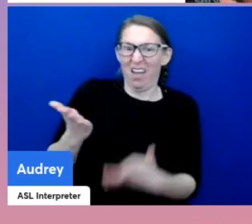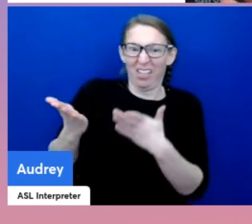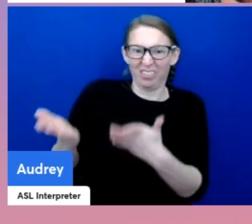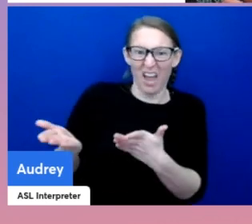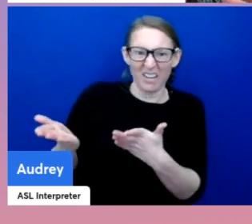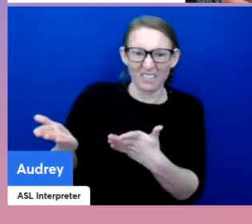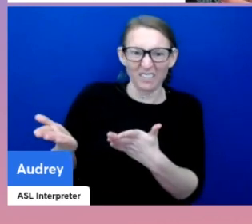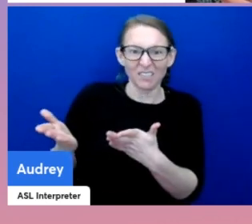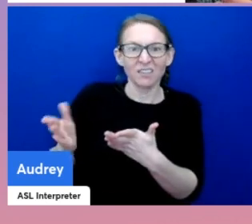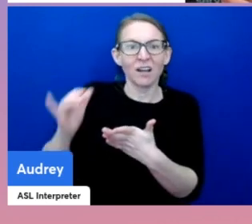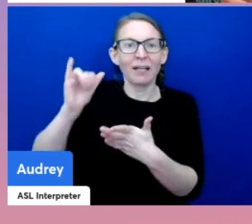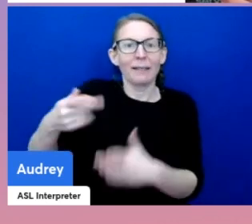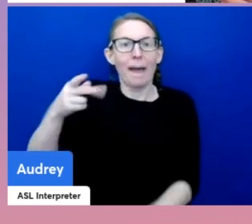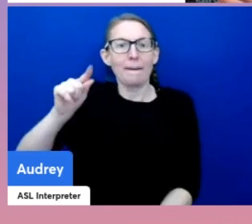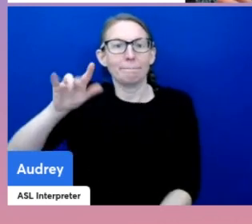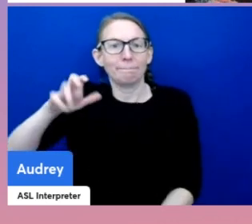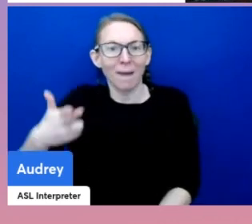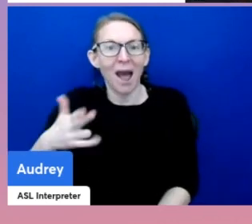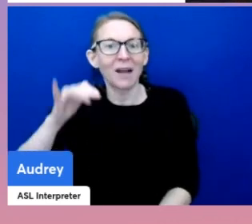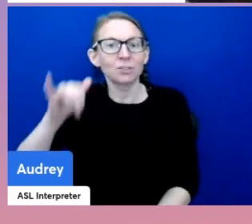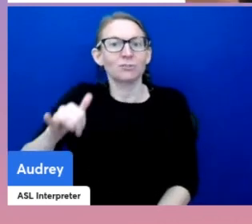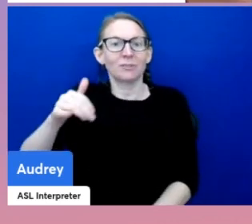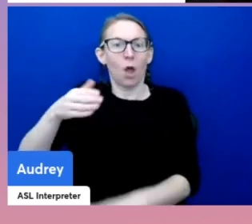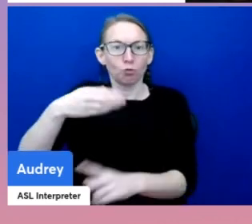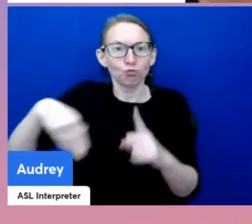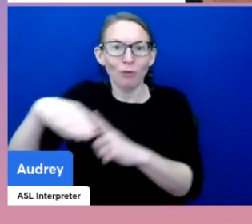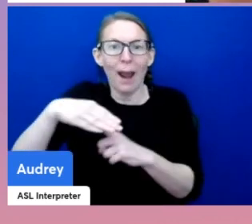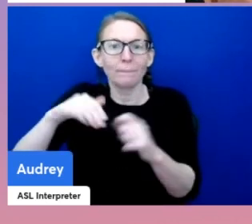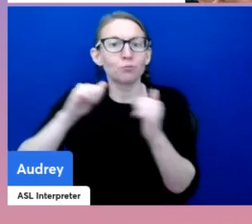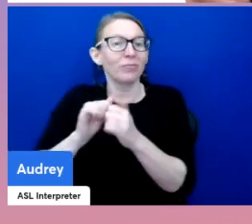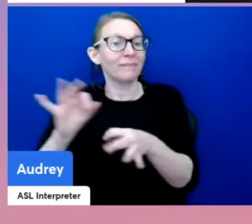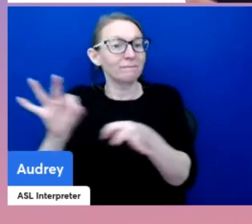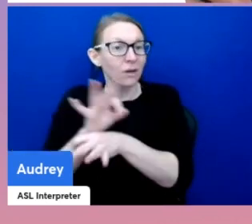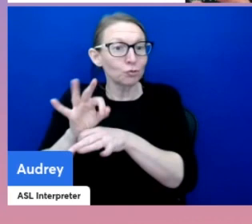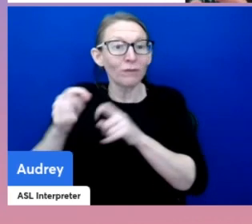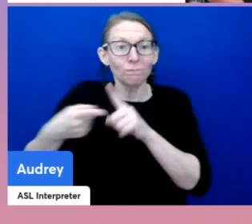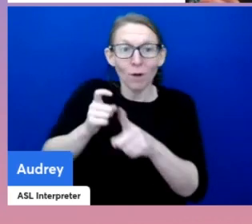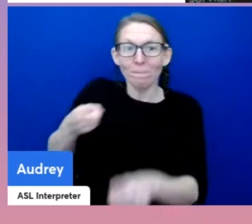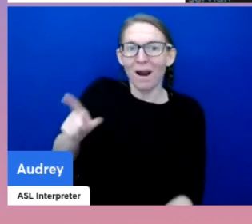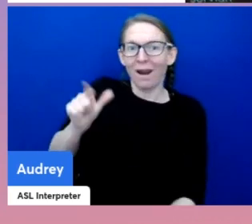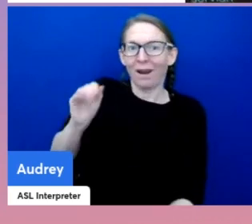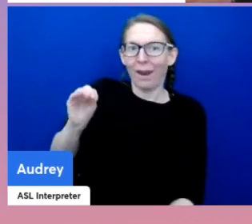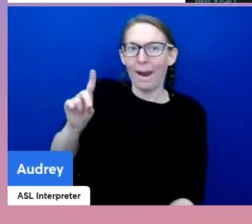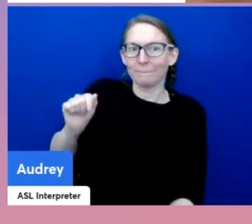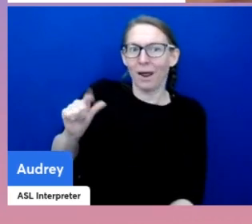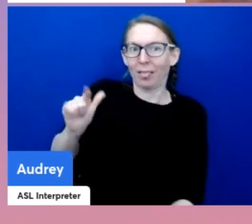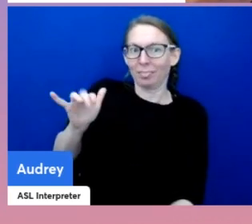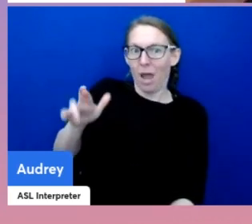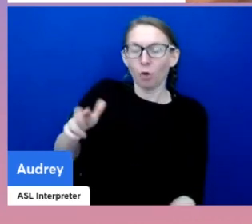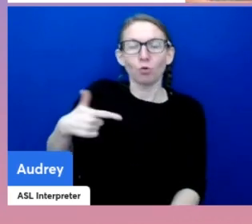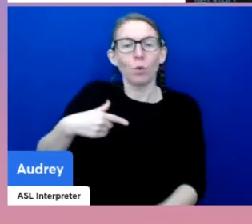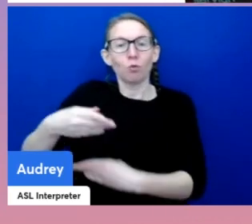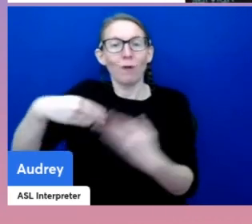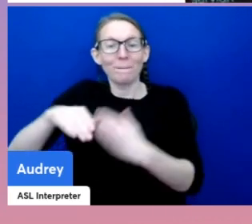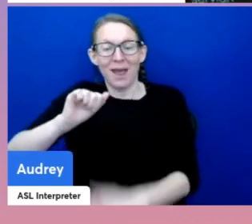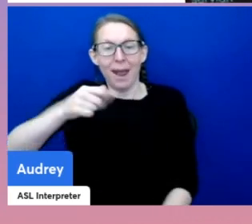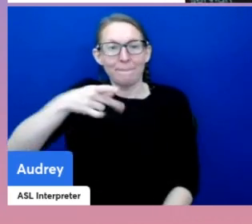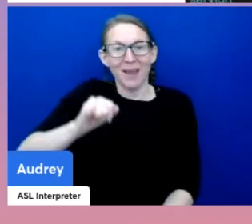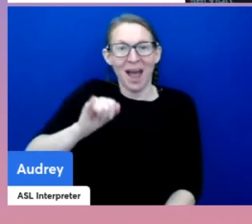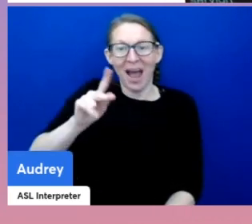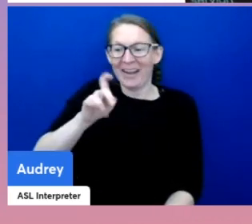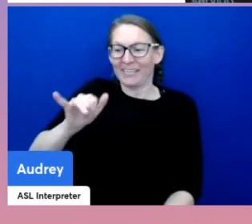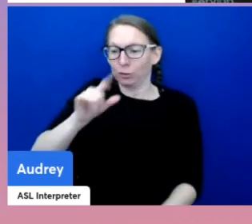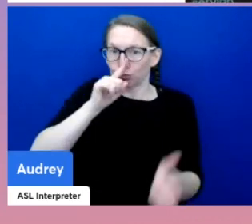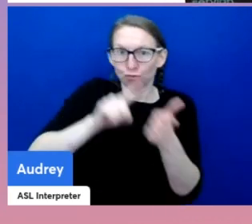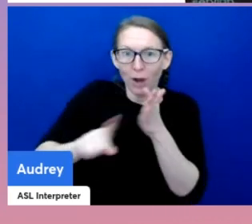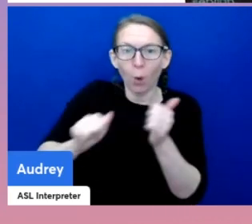that wraps our user-supplied handler function with a function from the Lambda layer. In this case, we're wrapping an API key check around our